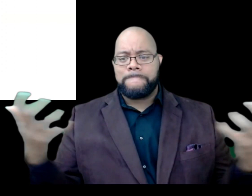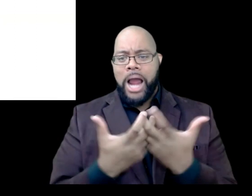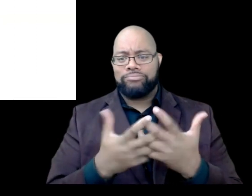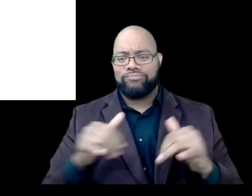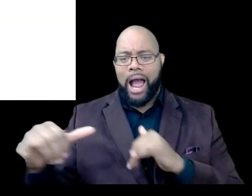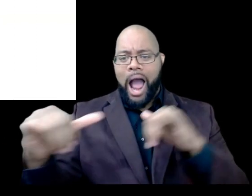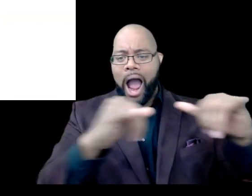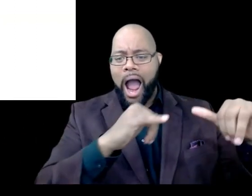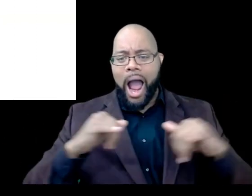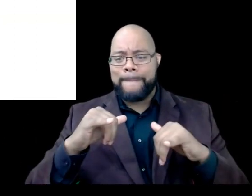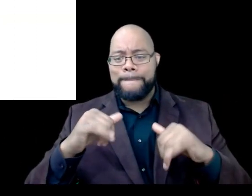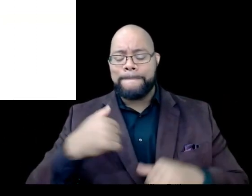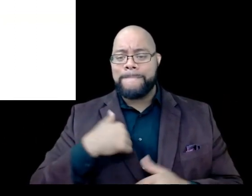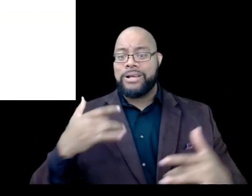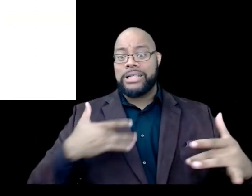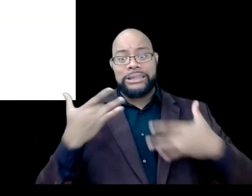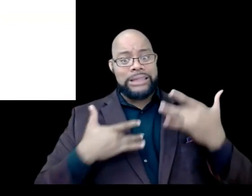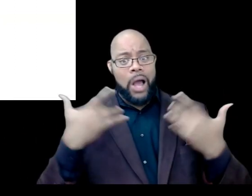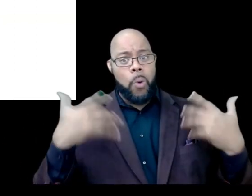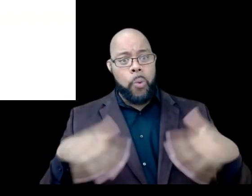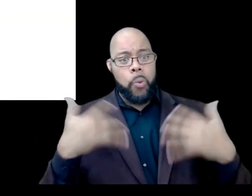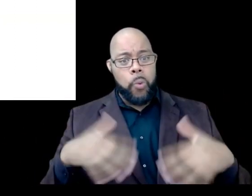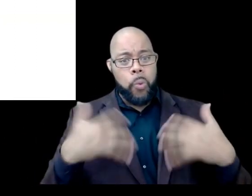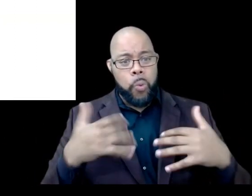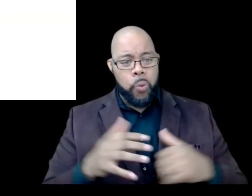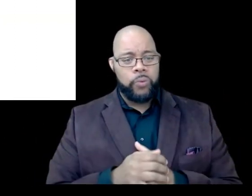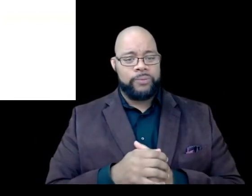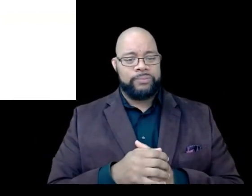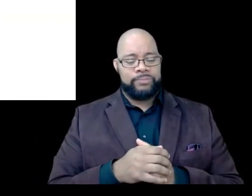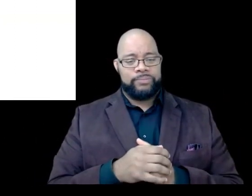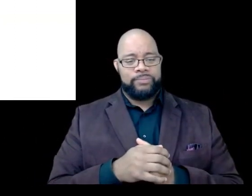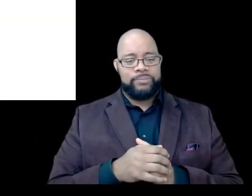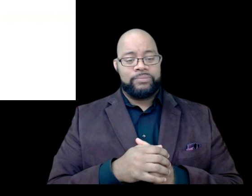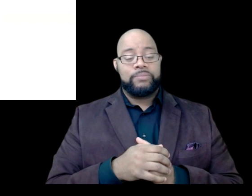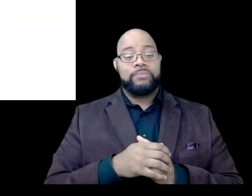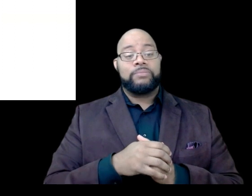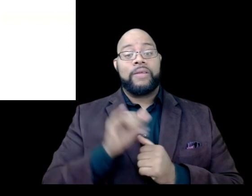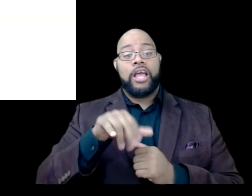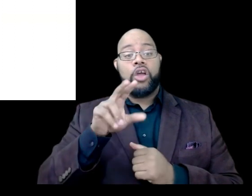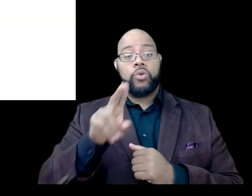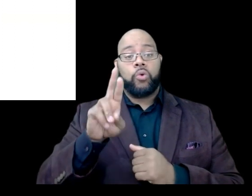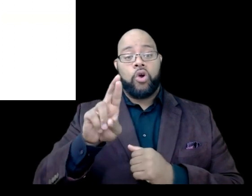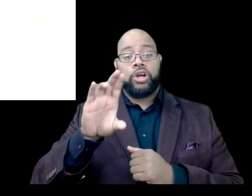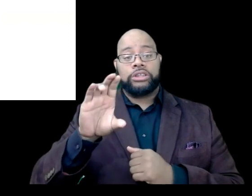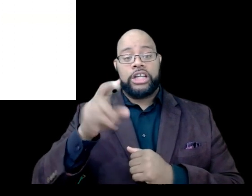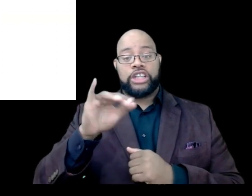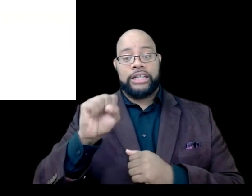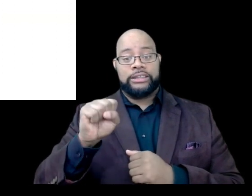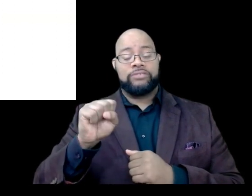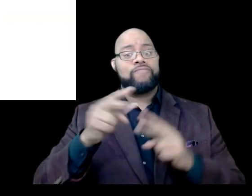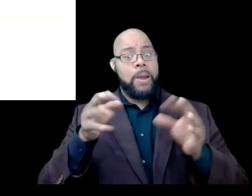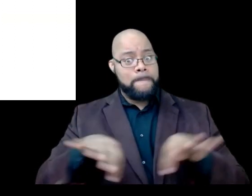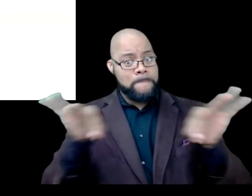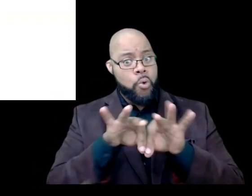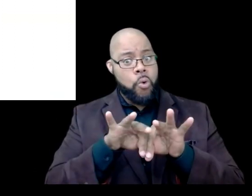they matched. And I was very excited about that. Sea urchins are very